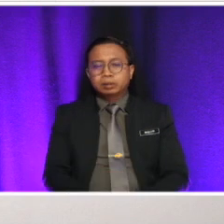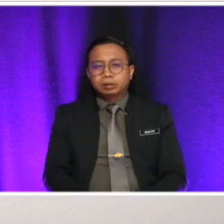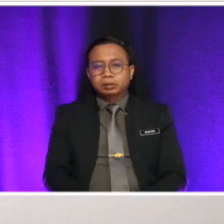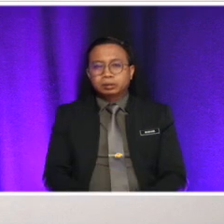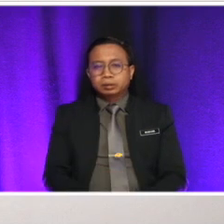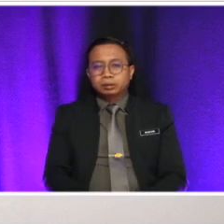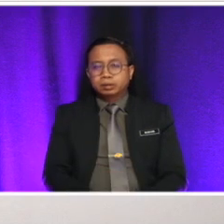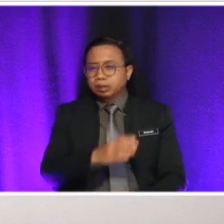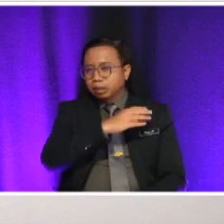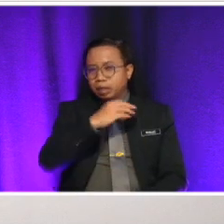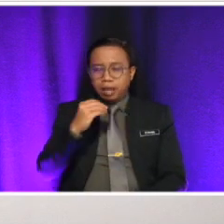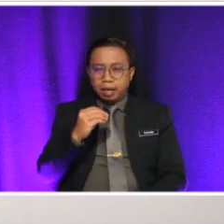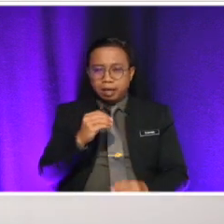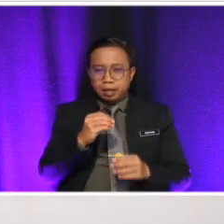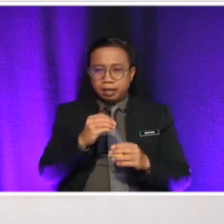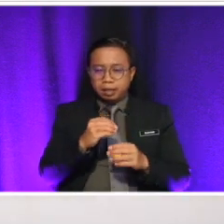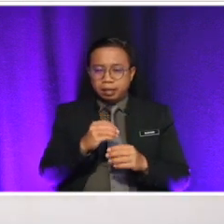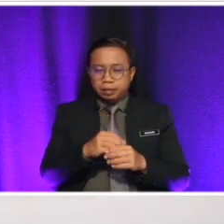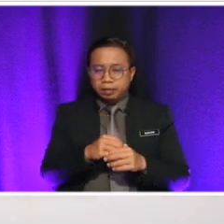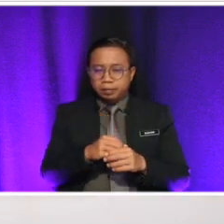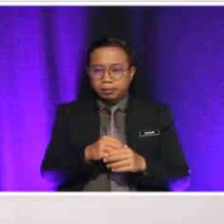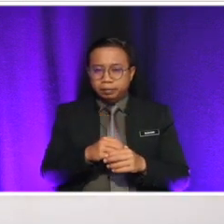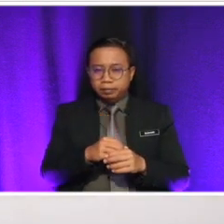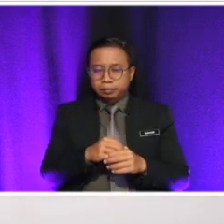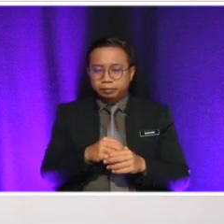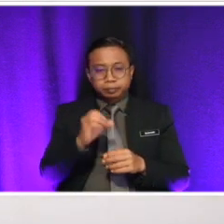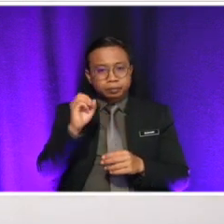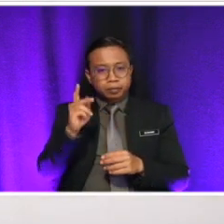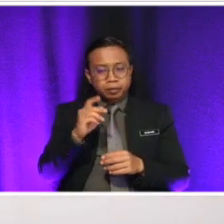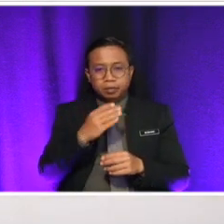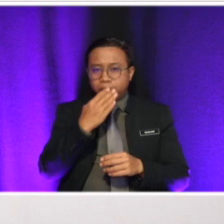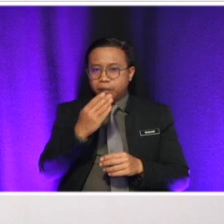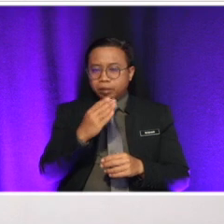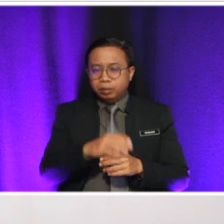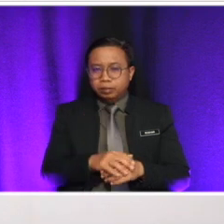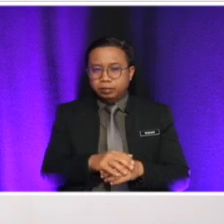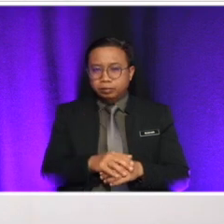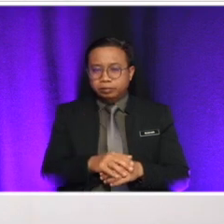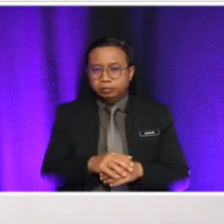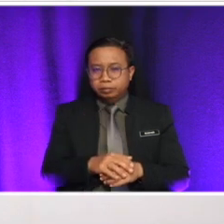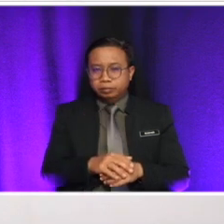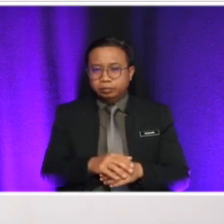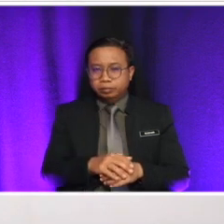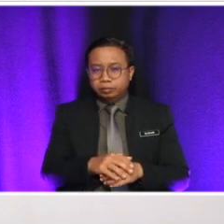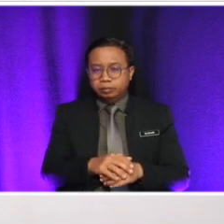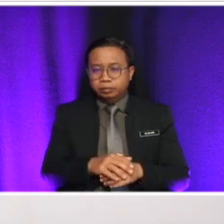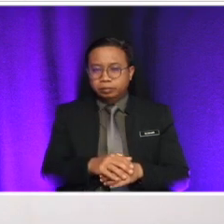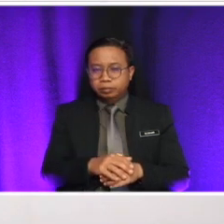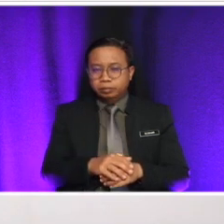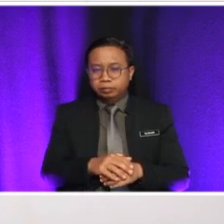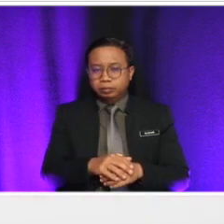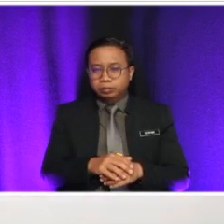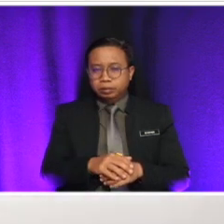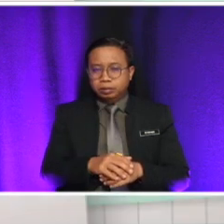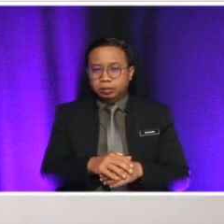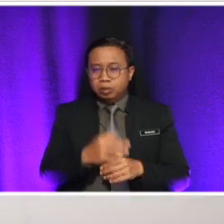technologies, and it helps a lot of people. All right. Okay. Thank you, Puyi. All right. Thanks for your insights. All right.